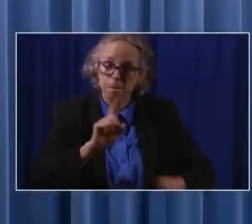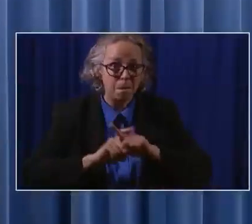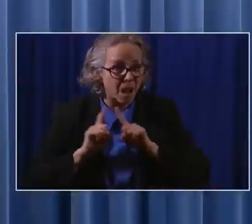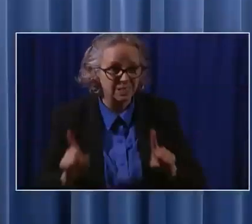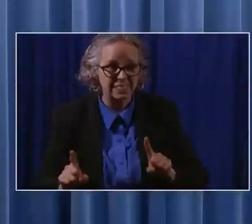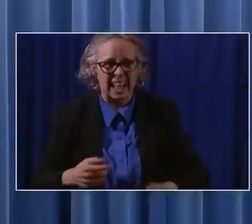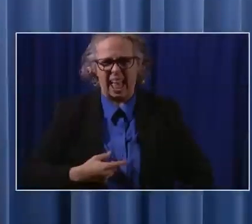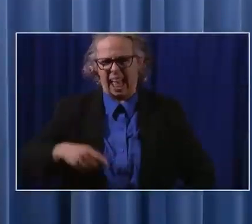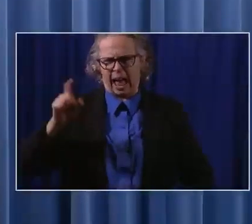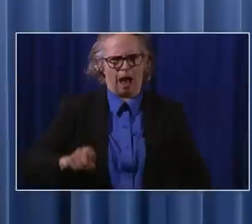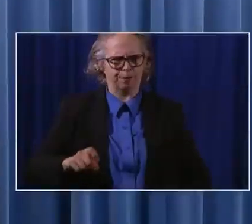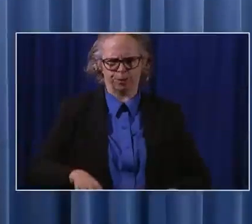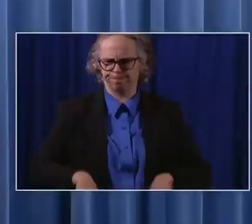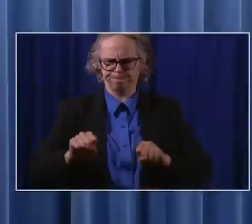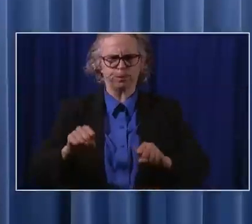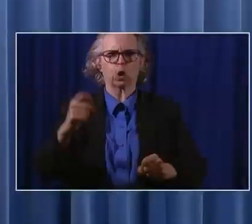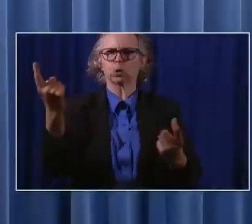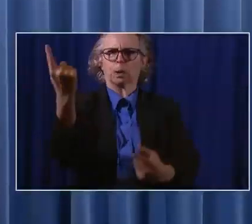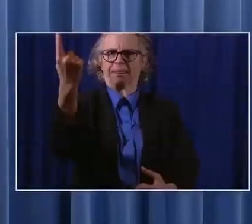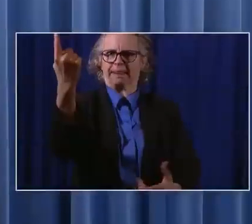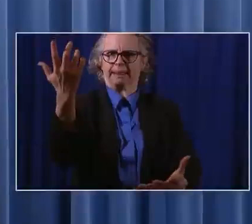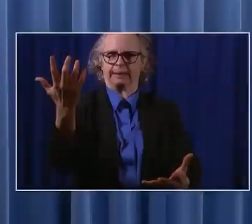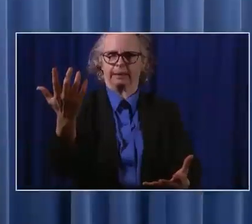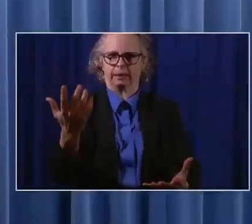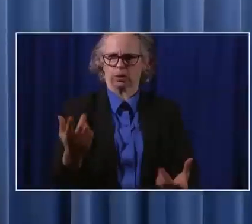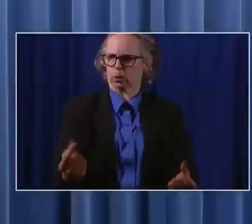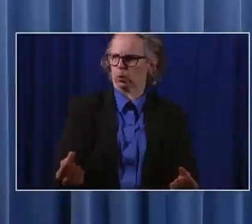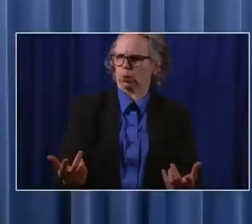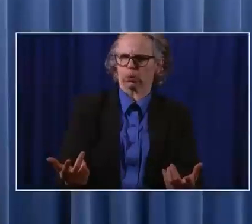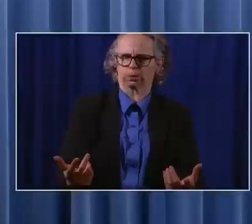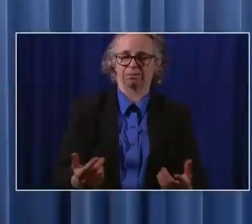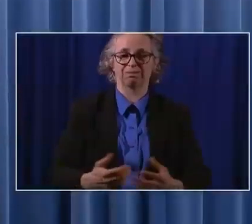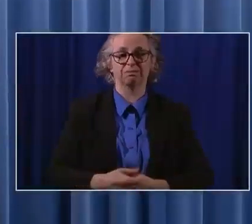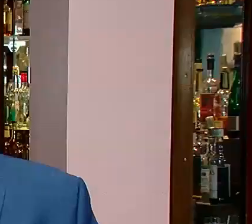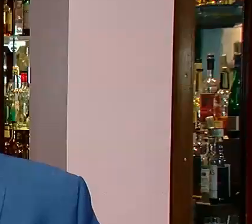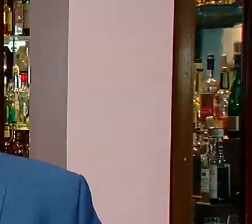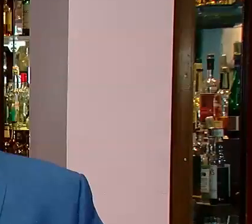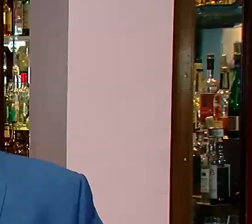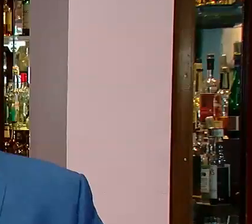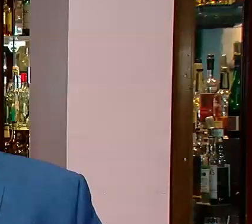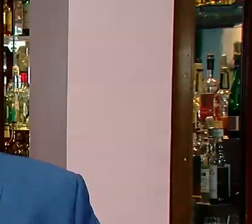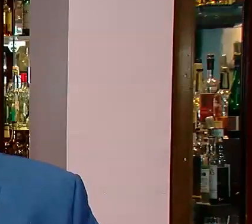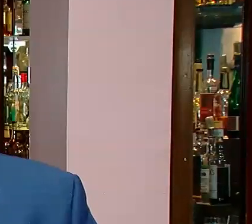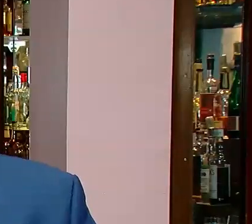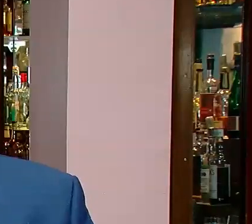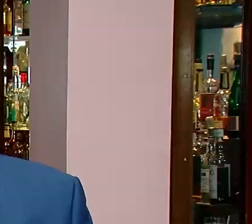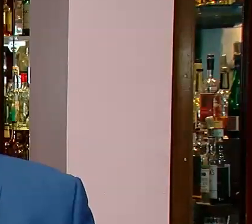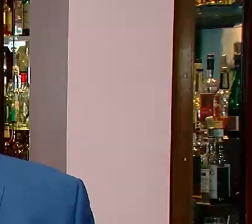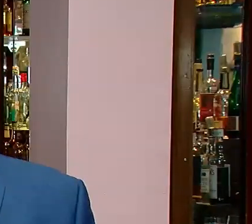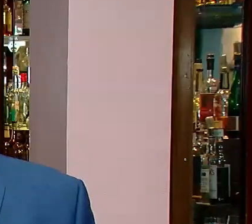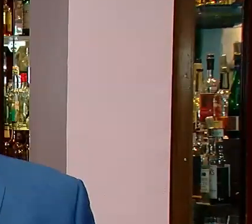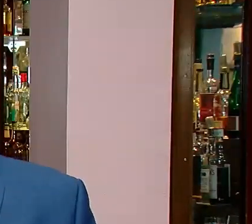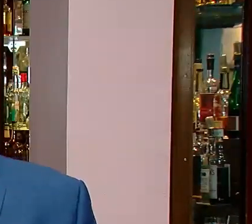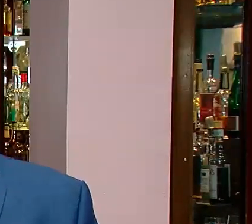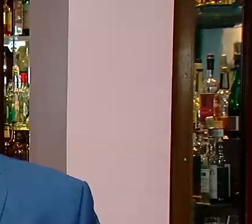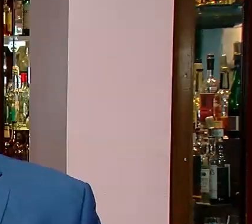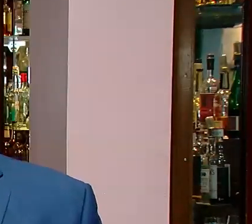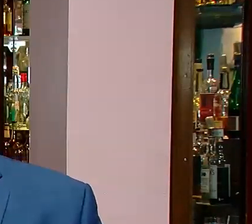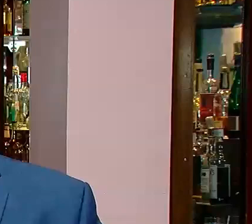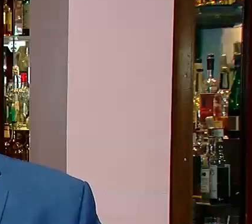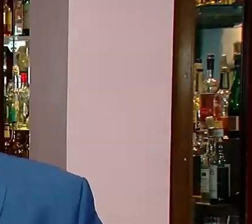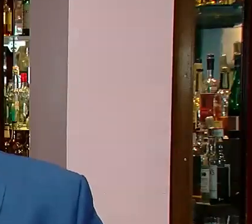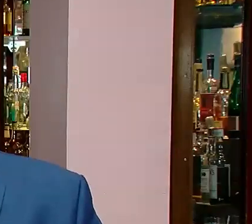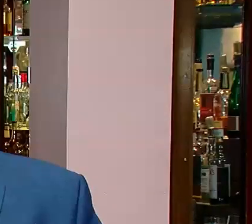and see what kind of results we get from this action. While disappointed, bar owners say they saw